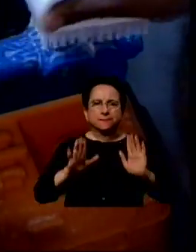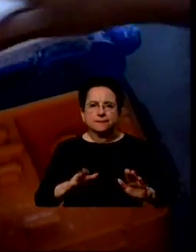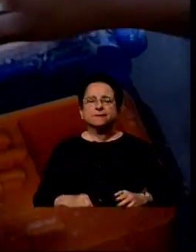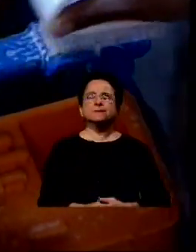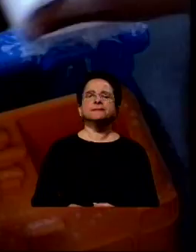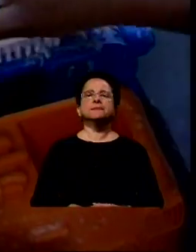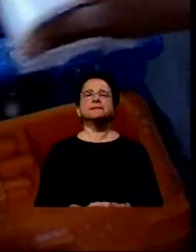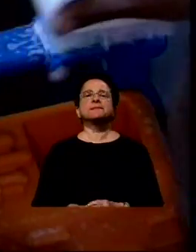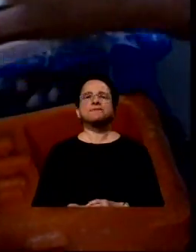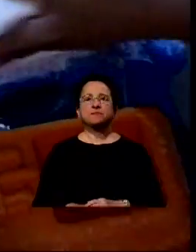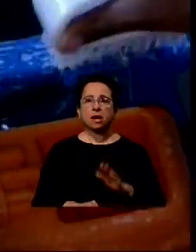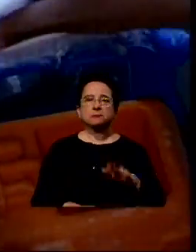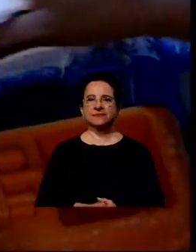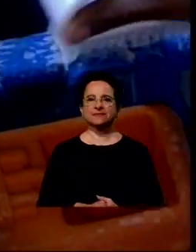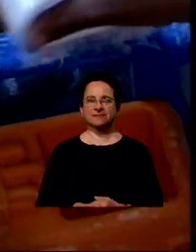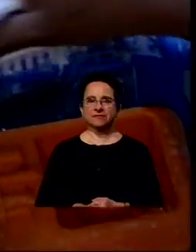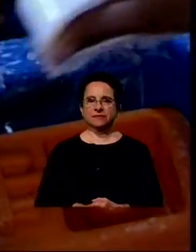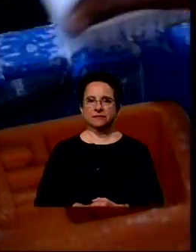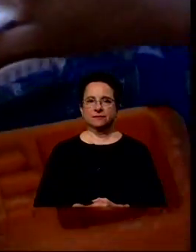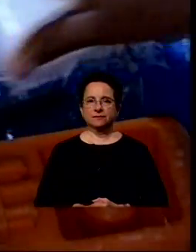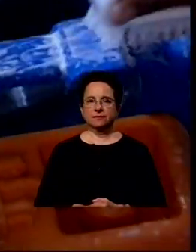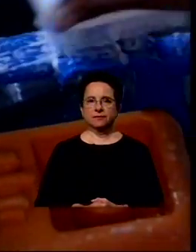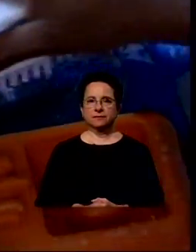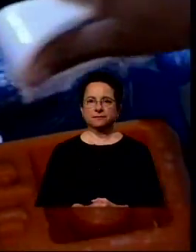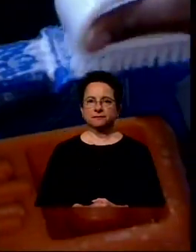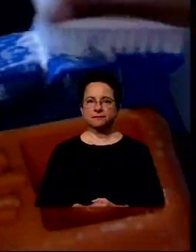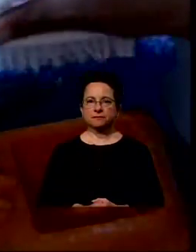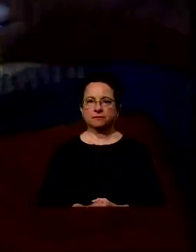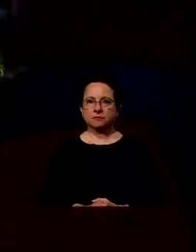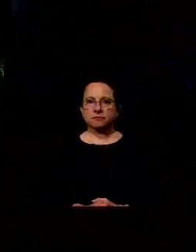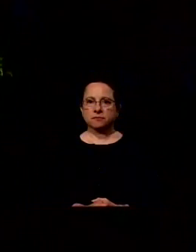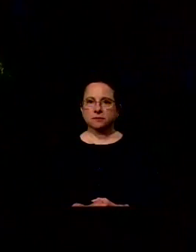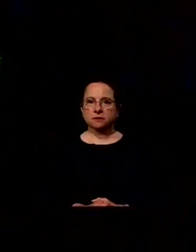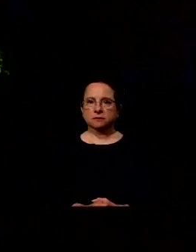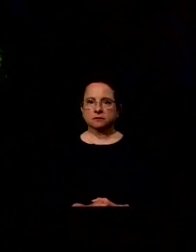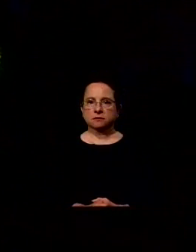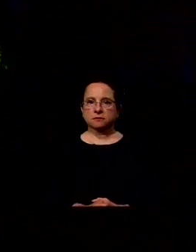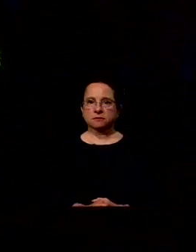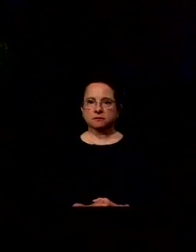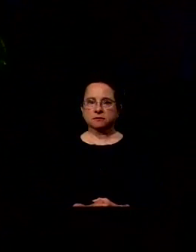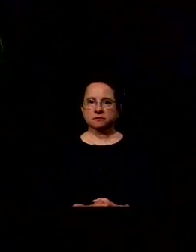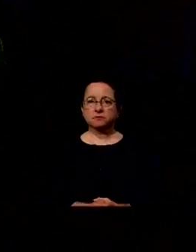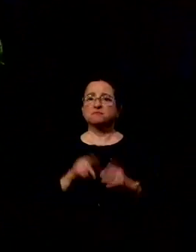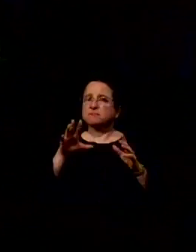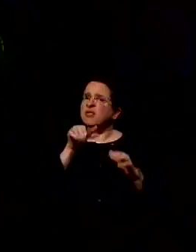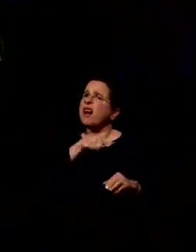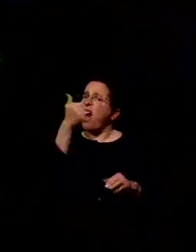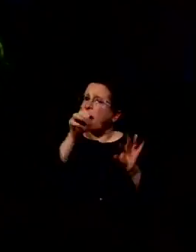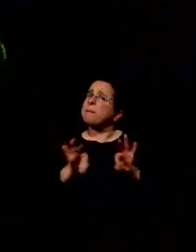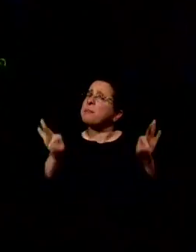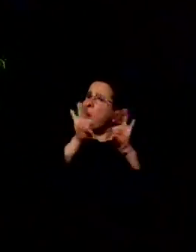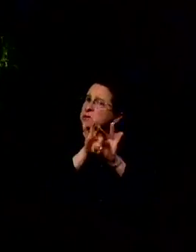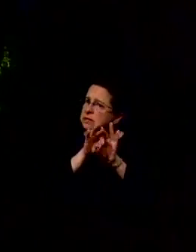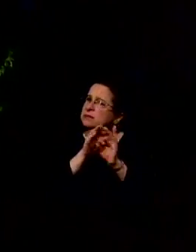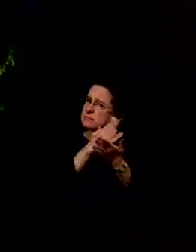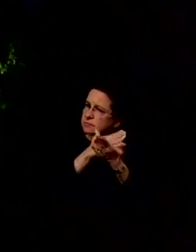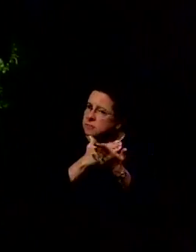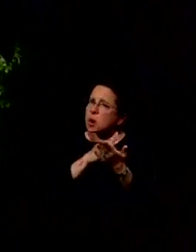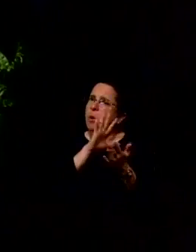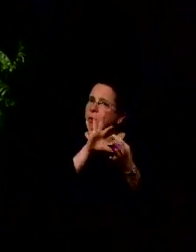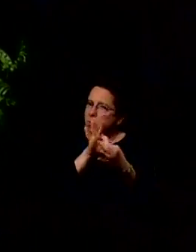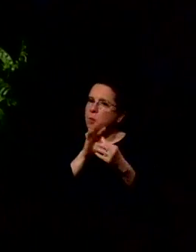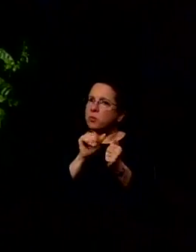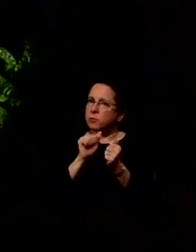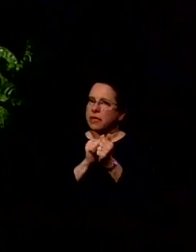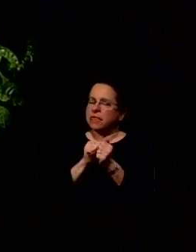that's questionable, make sure it's painted, covered, and contained. There's another important element to protecting your child against lead